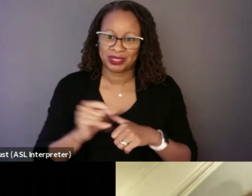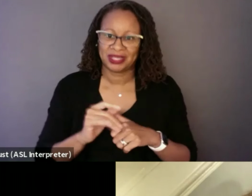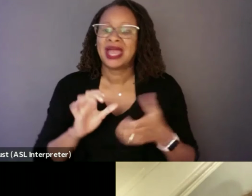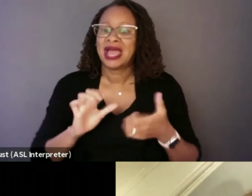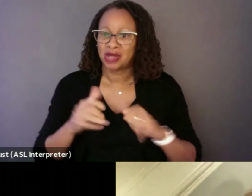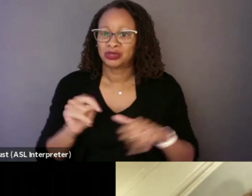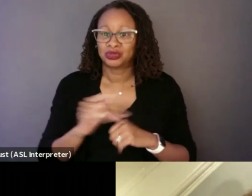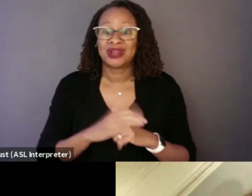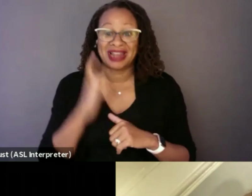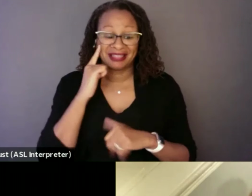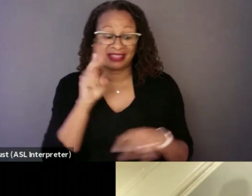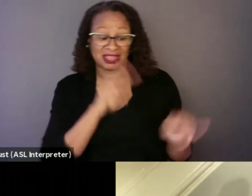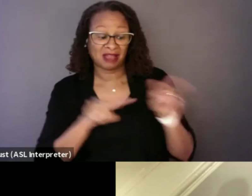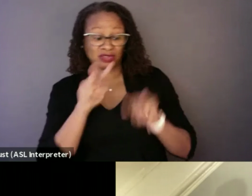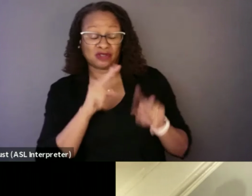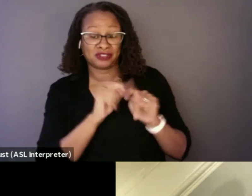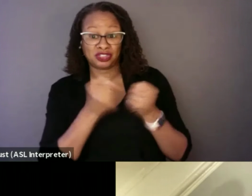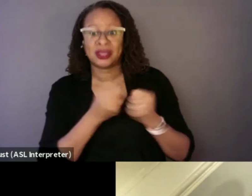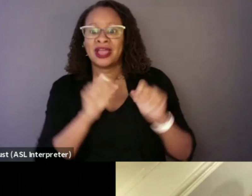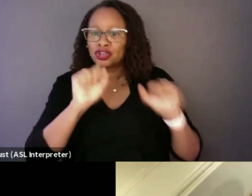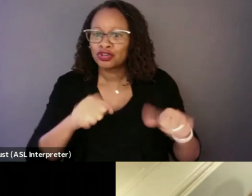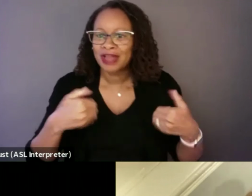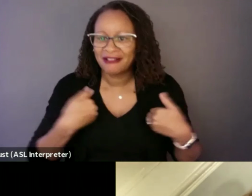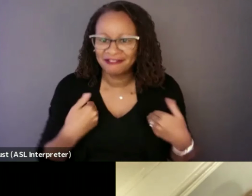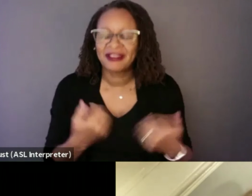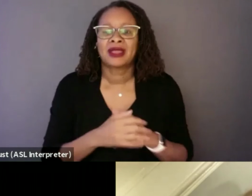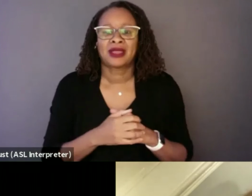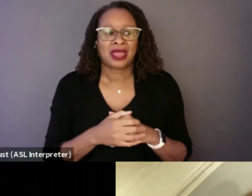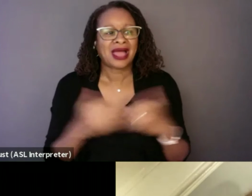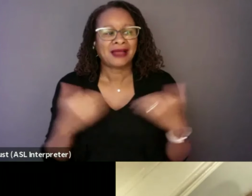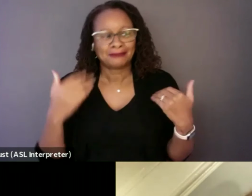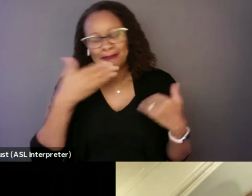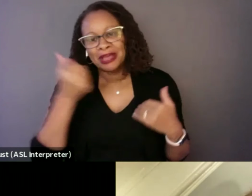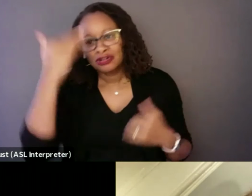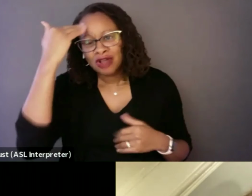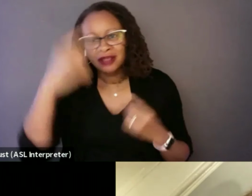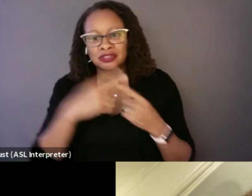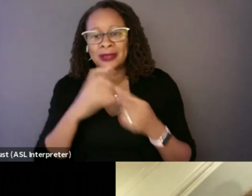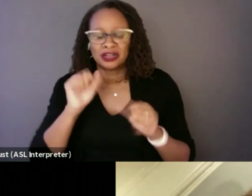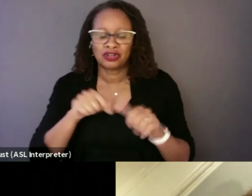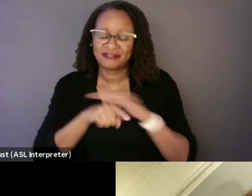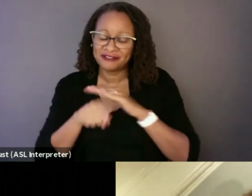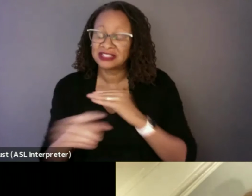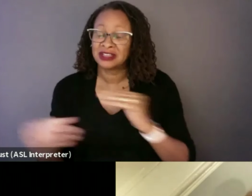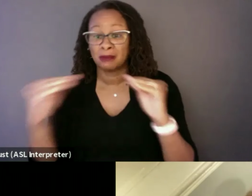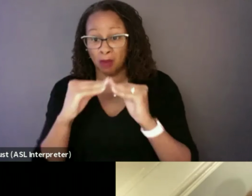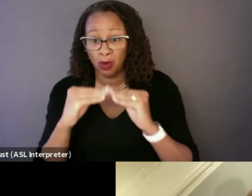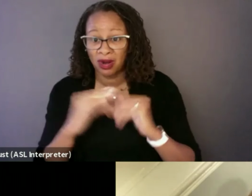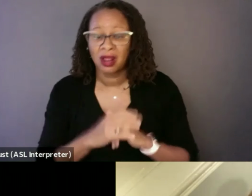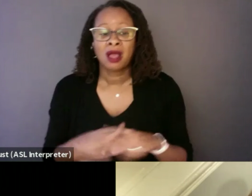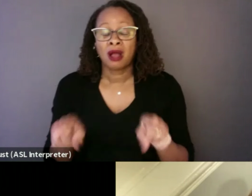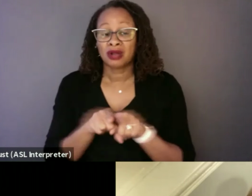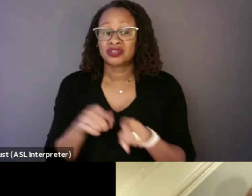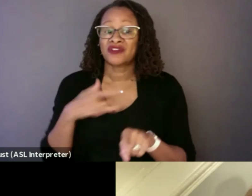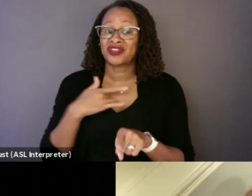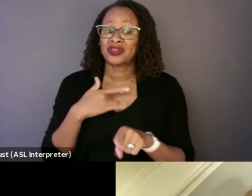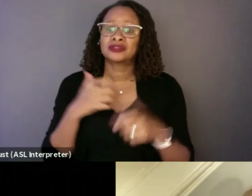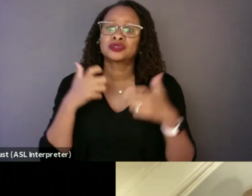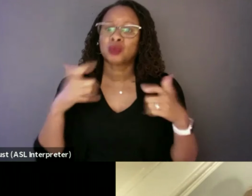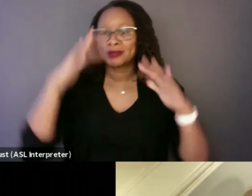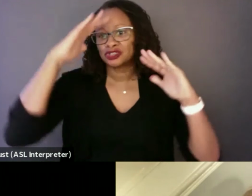the observer teams couldn't have had, you know, better knowledge about and have investigated further. I also feel that there was so much